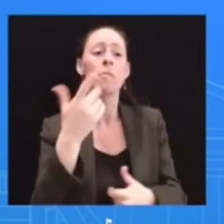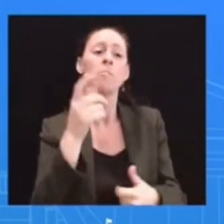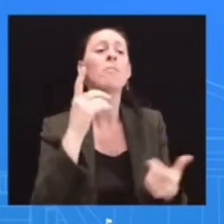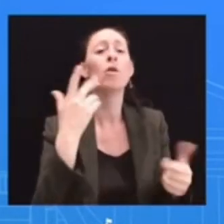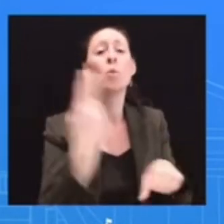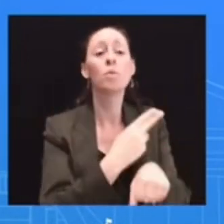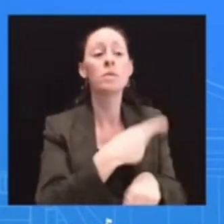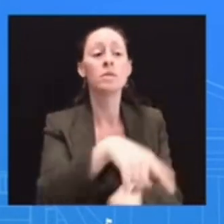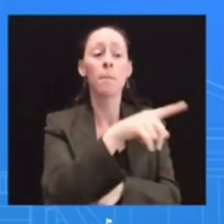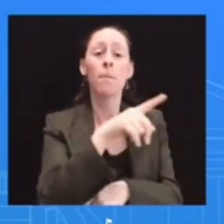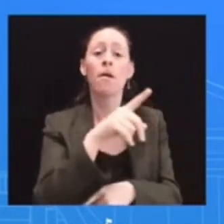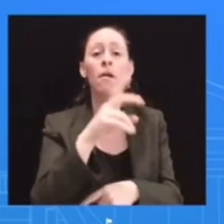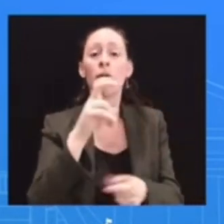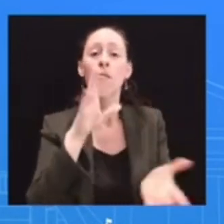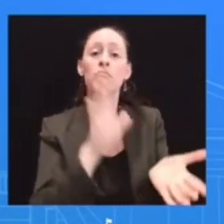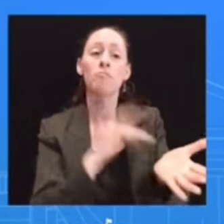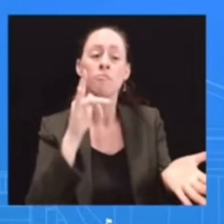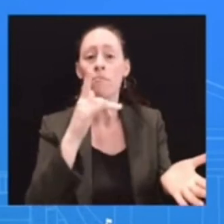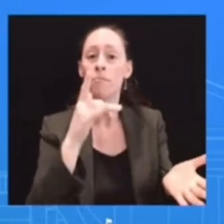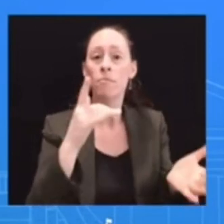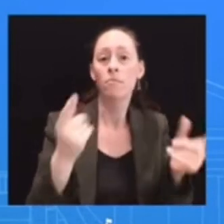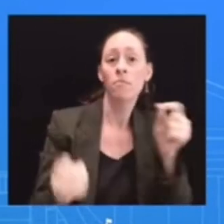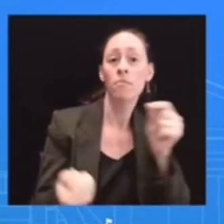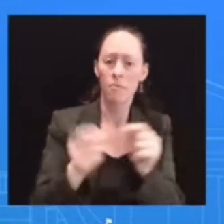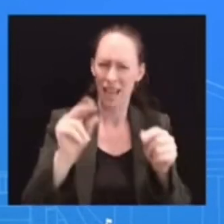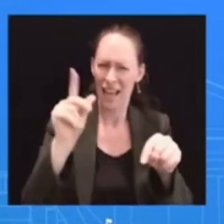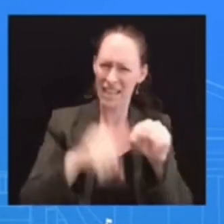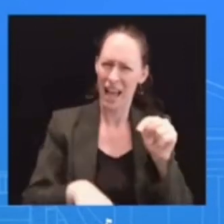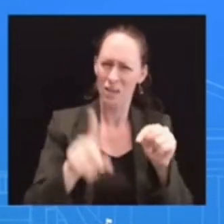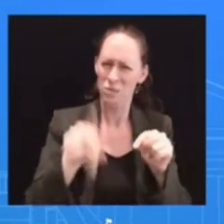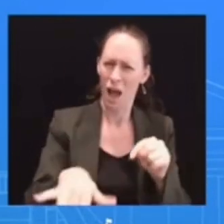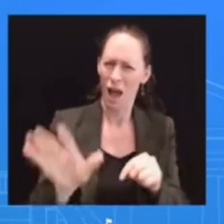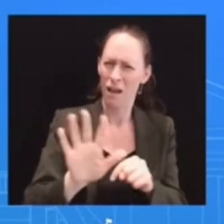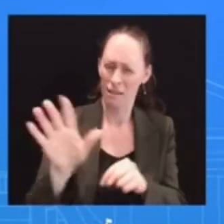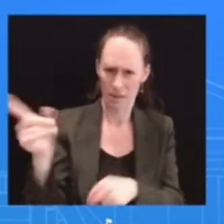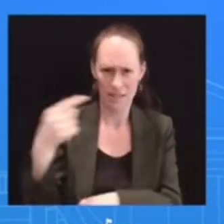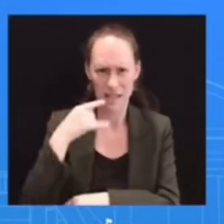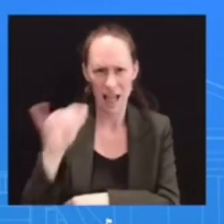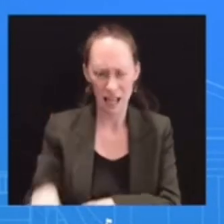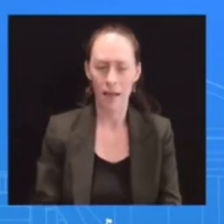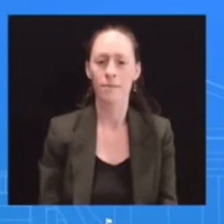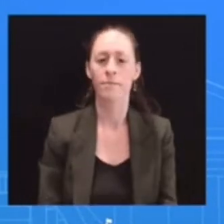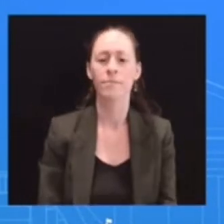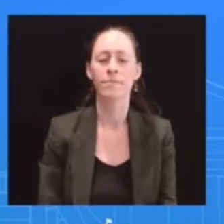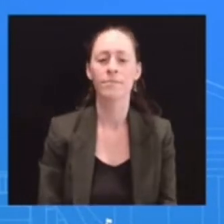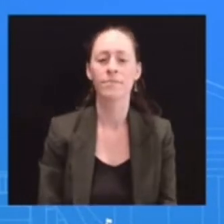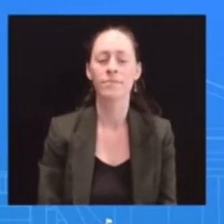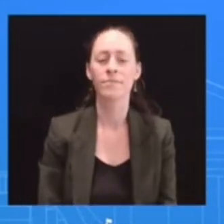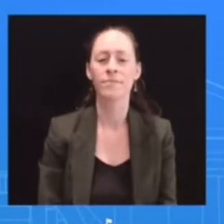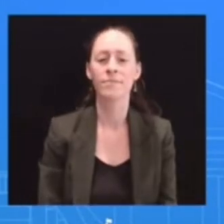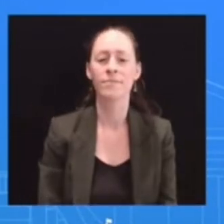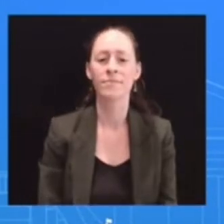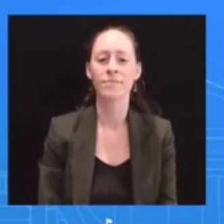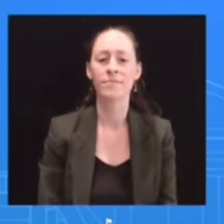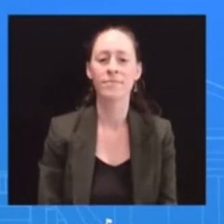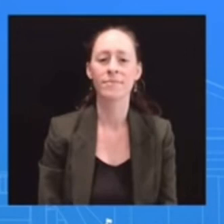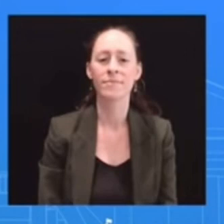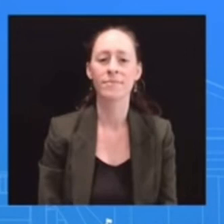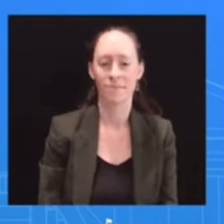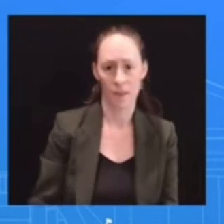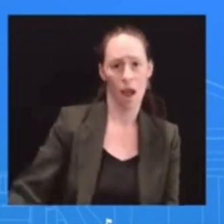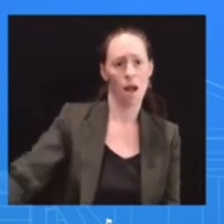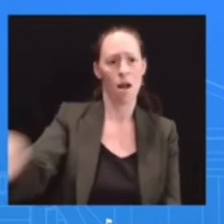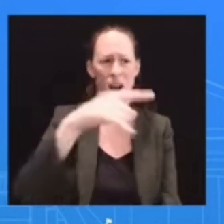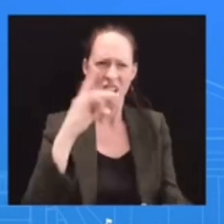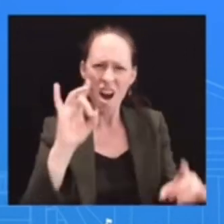make sure that those who have stepped up to defend our country have the resources that they need to